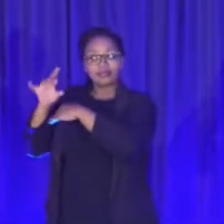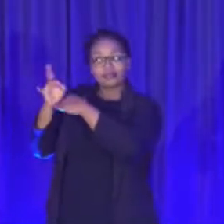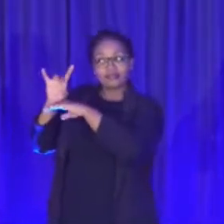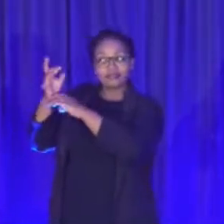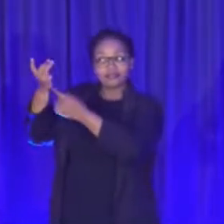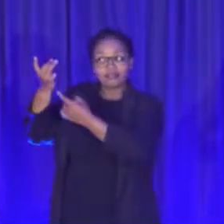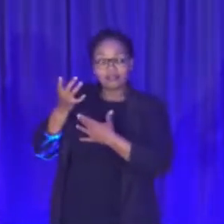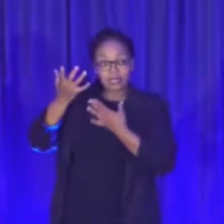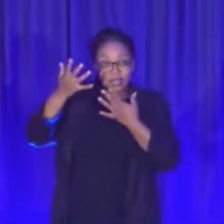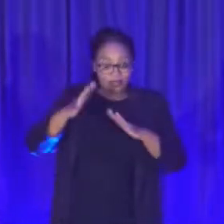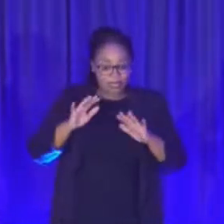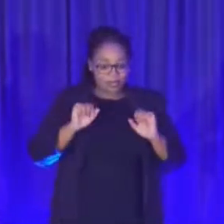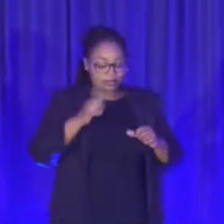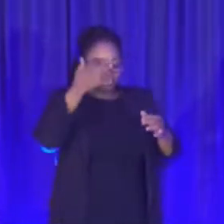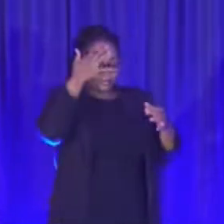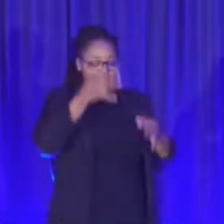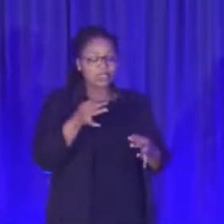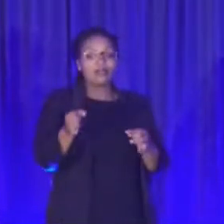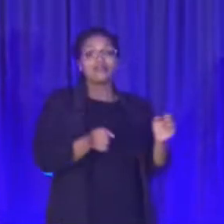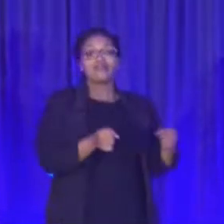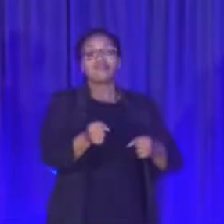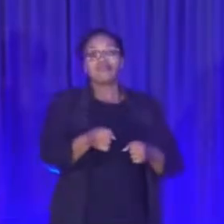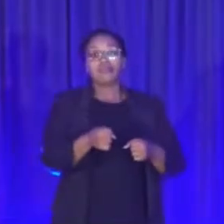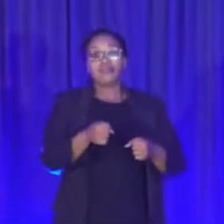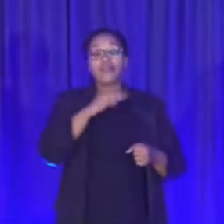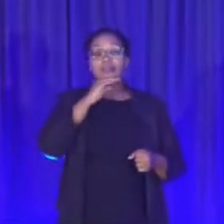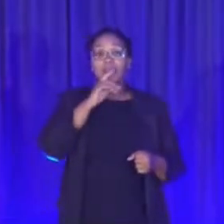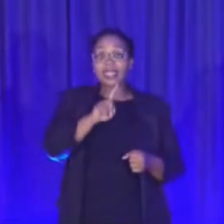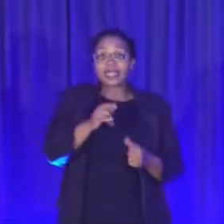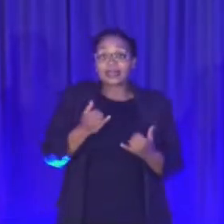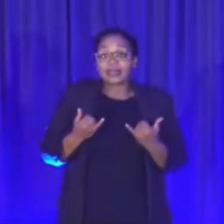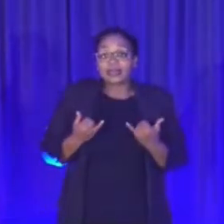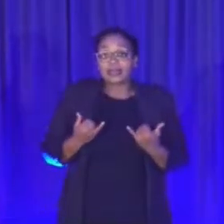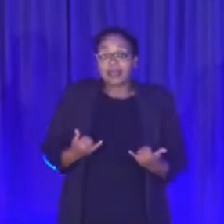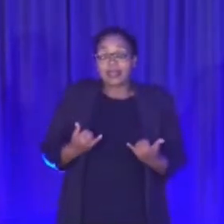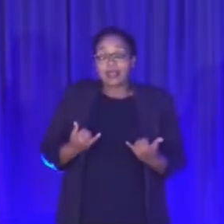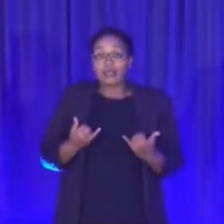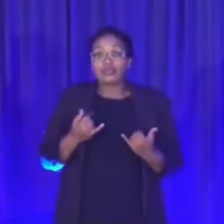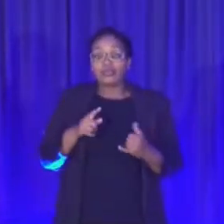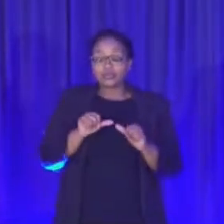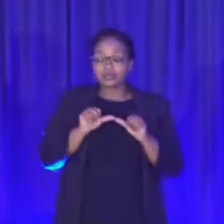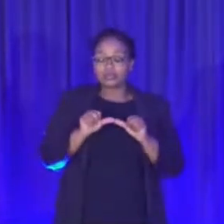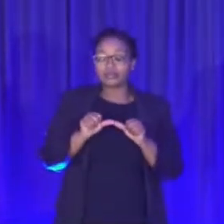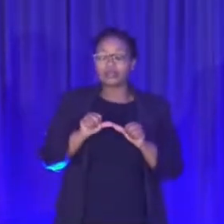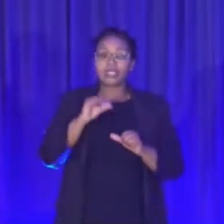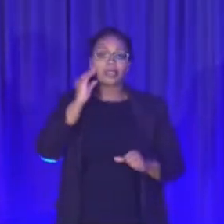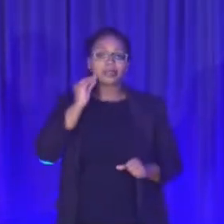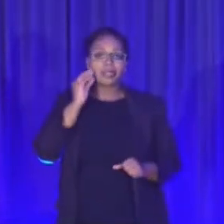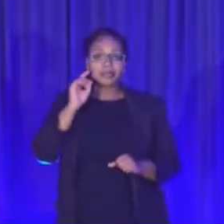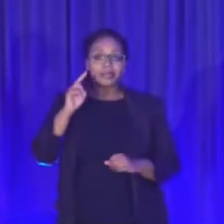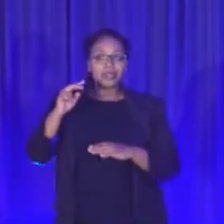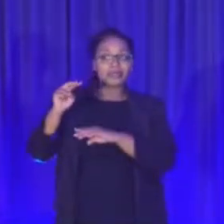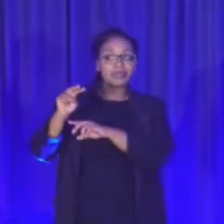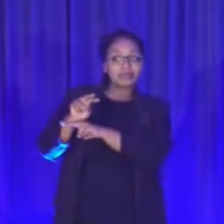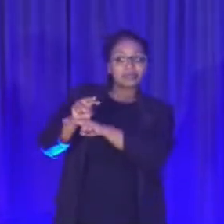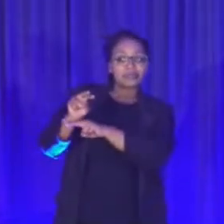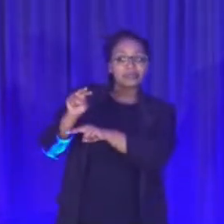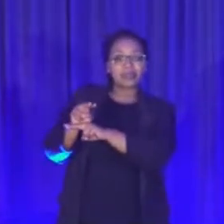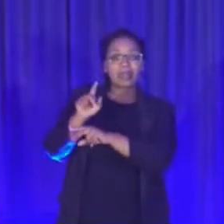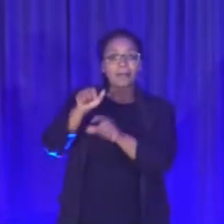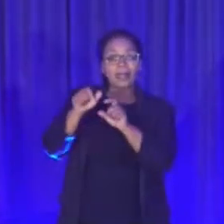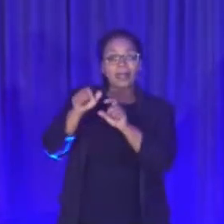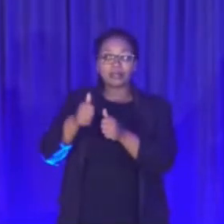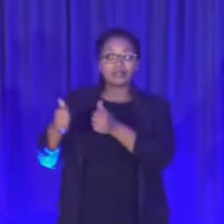In essence, we are placing emphasis on supervisory experience for key leadership